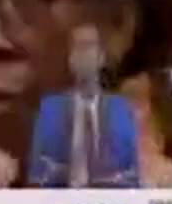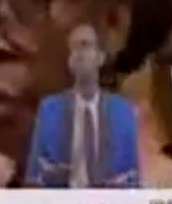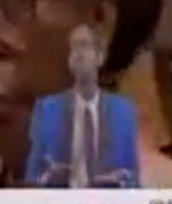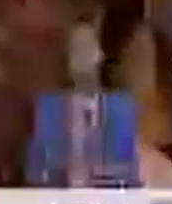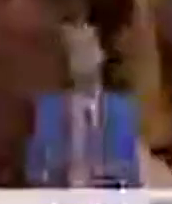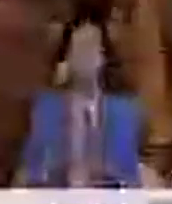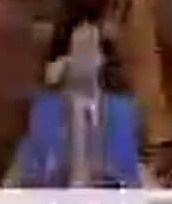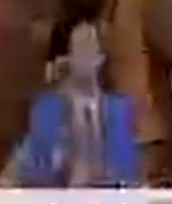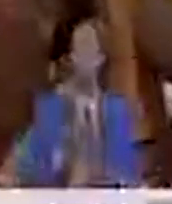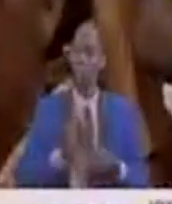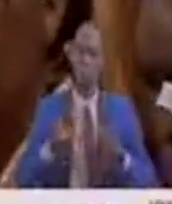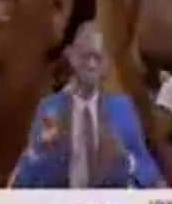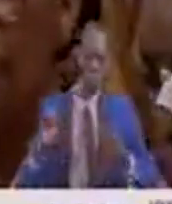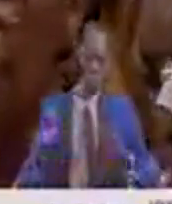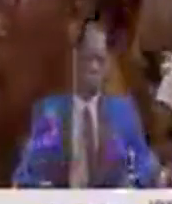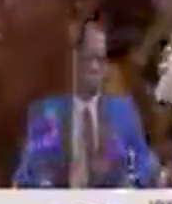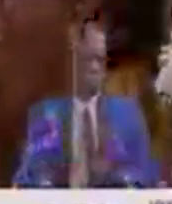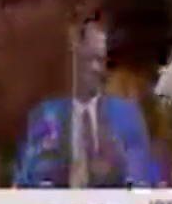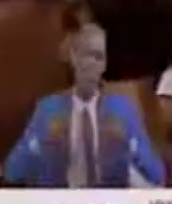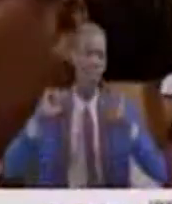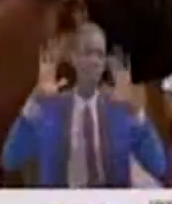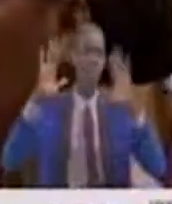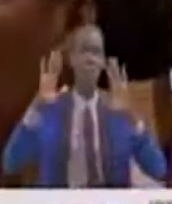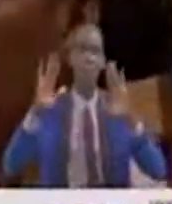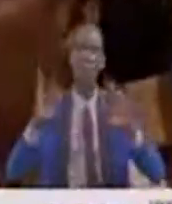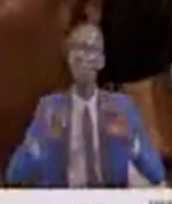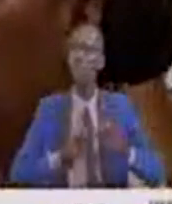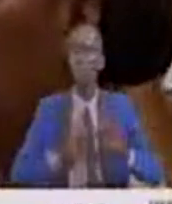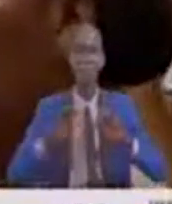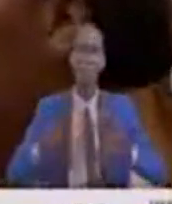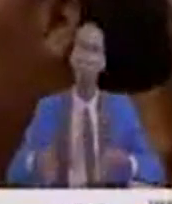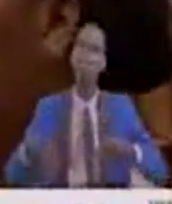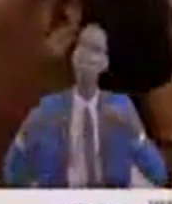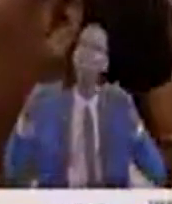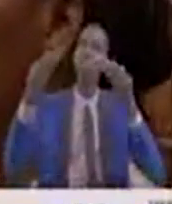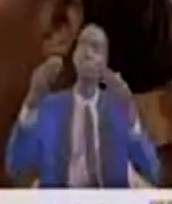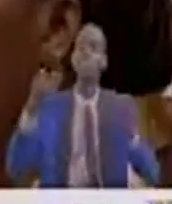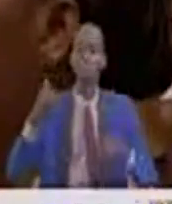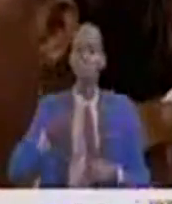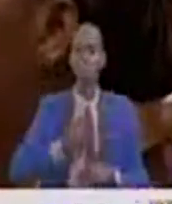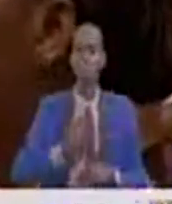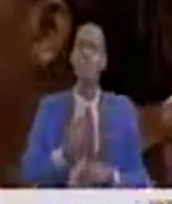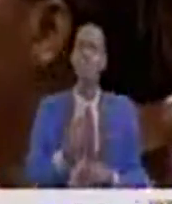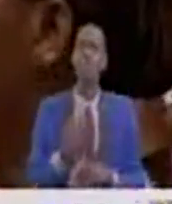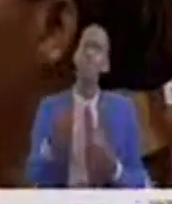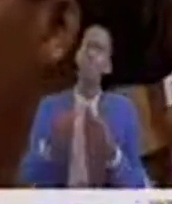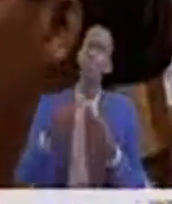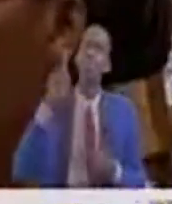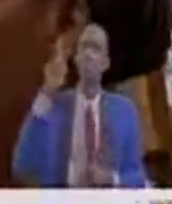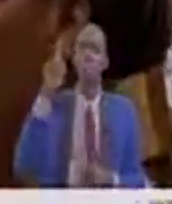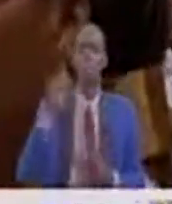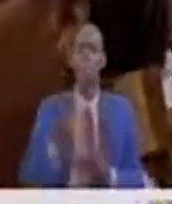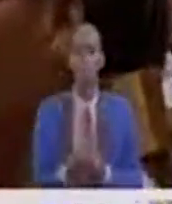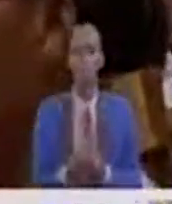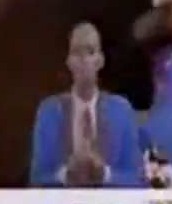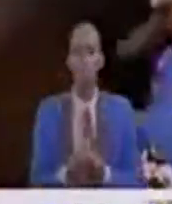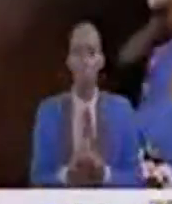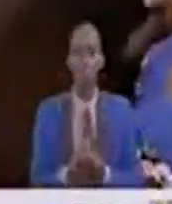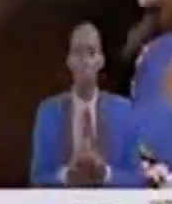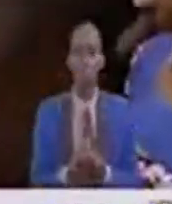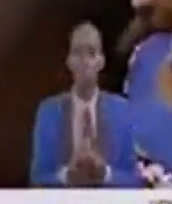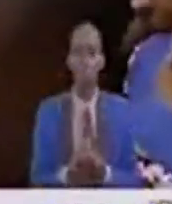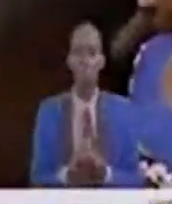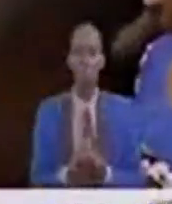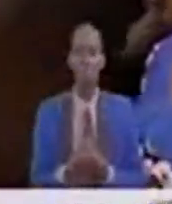I surrender, I submit myself to you. Look